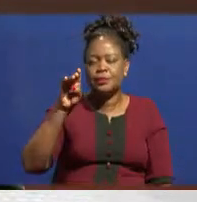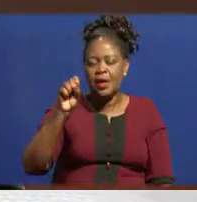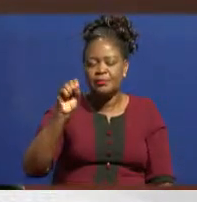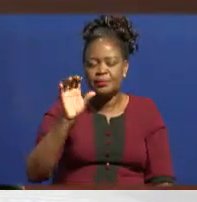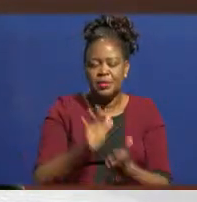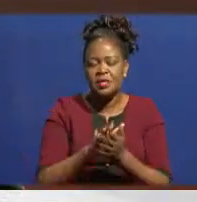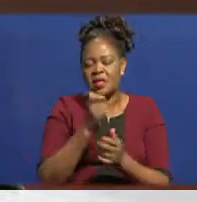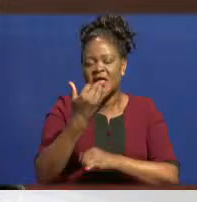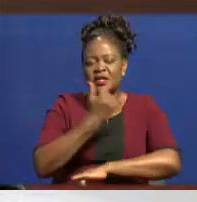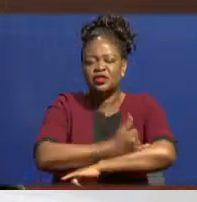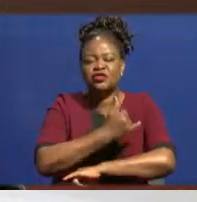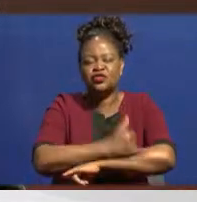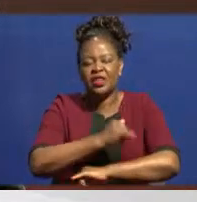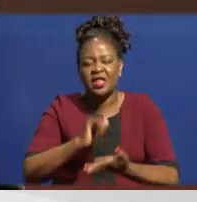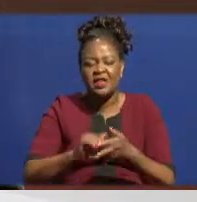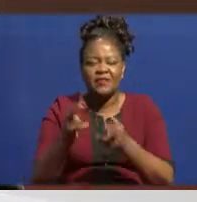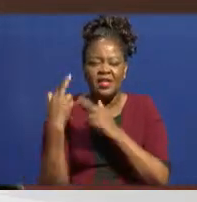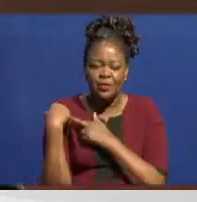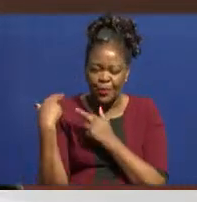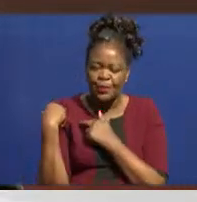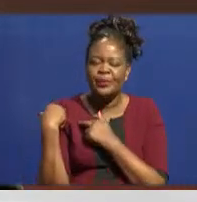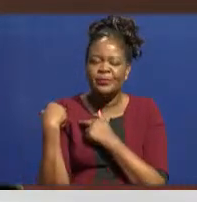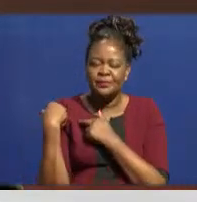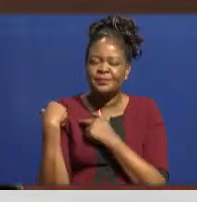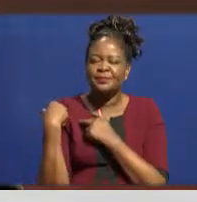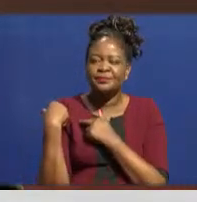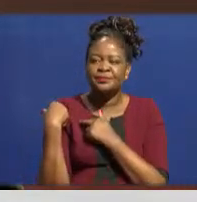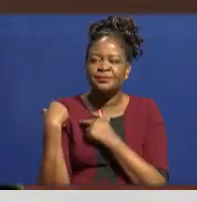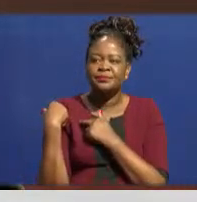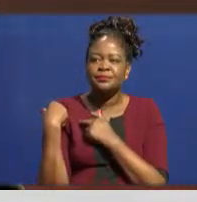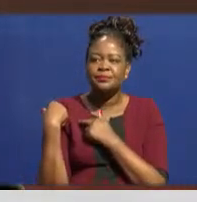institutions that are mandated to carry out